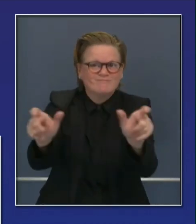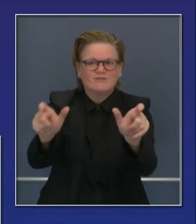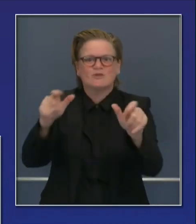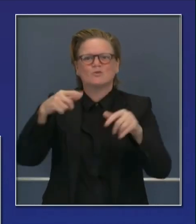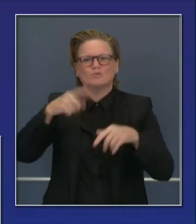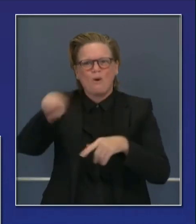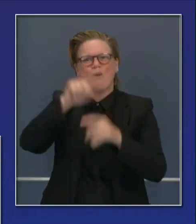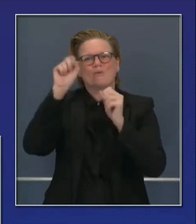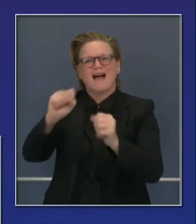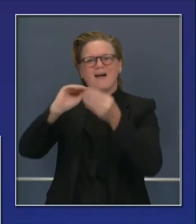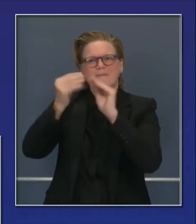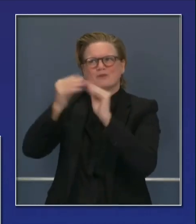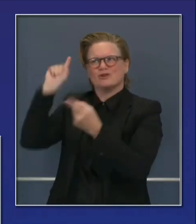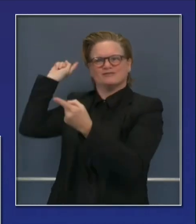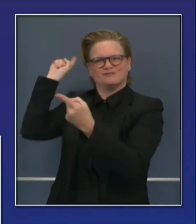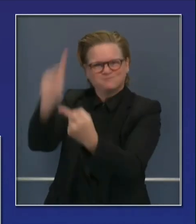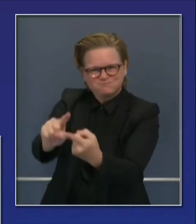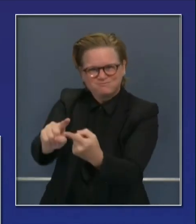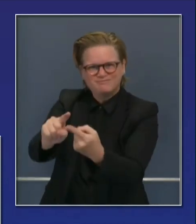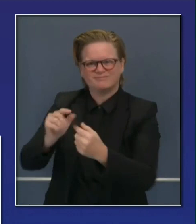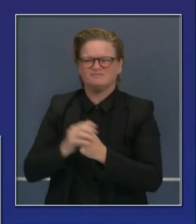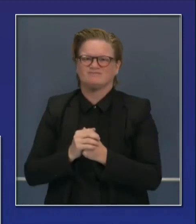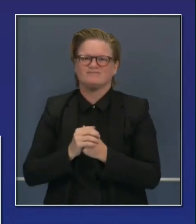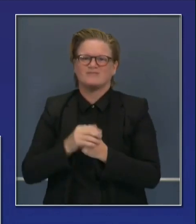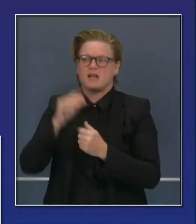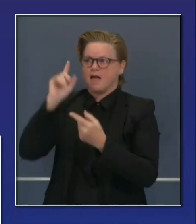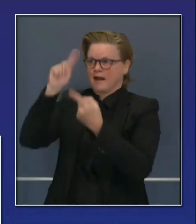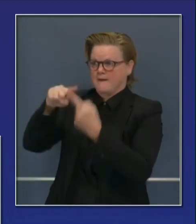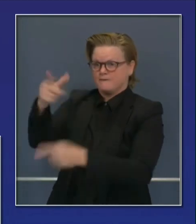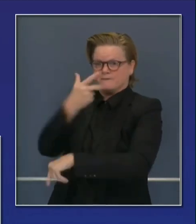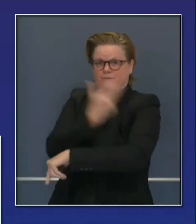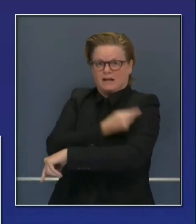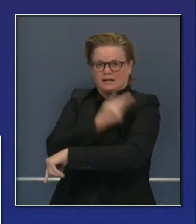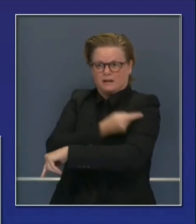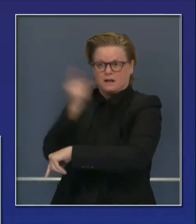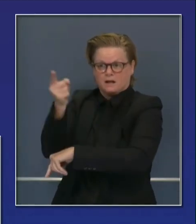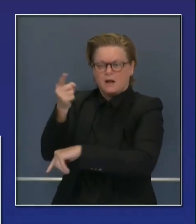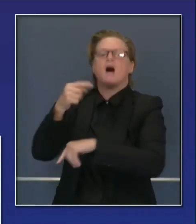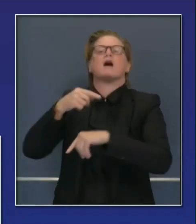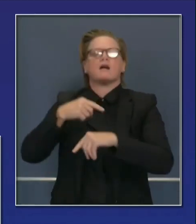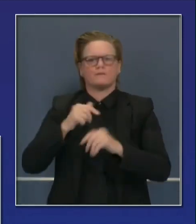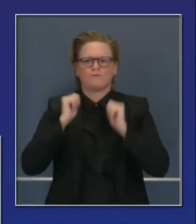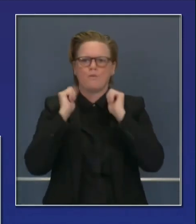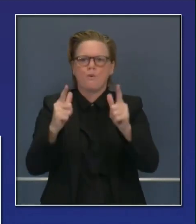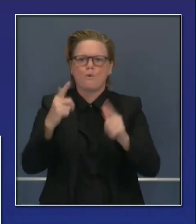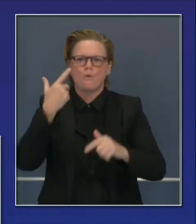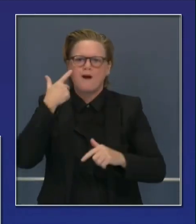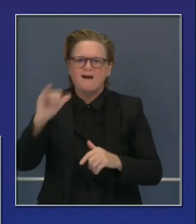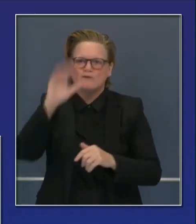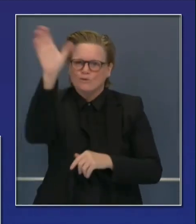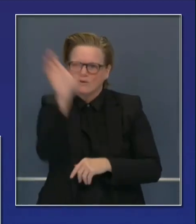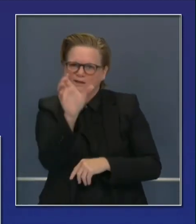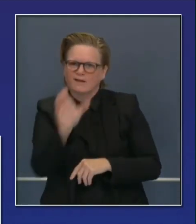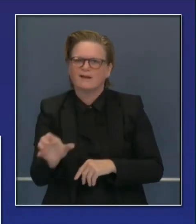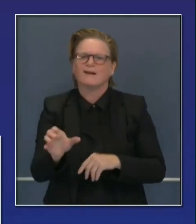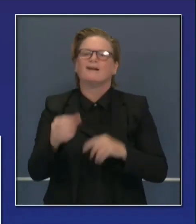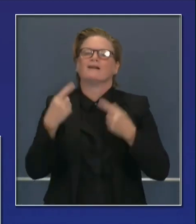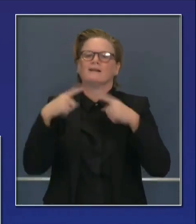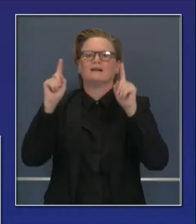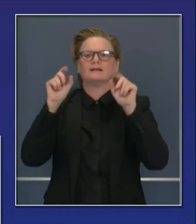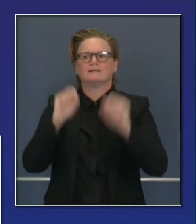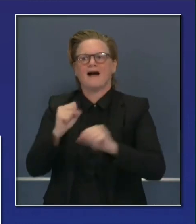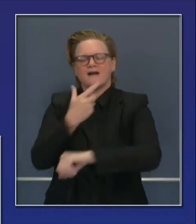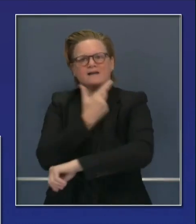those vaccines in the hands of all Californians all across the state. We're doing everything in our power